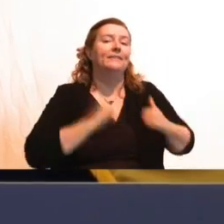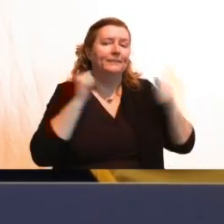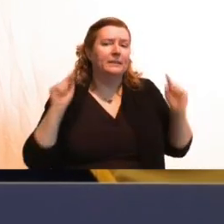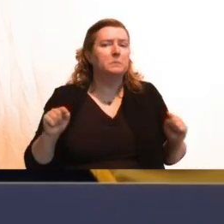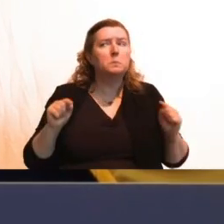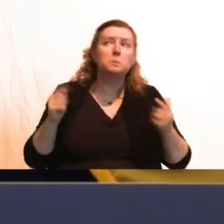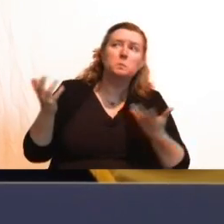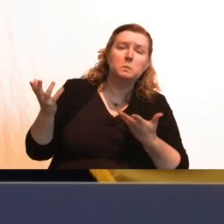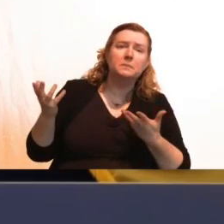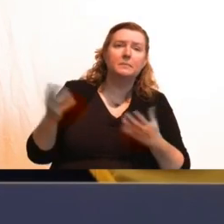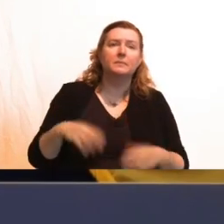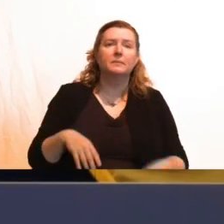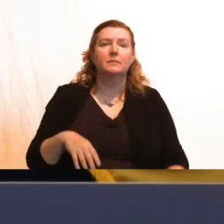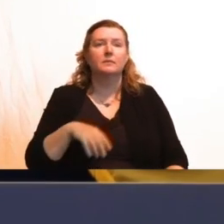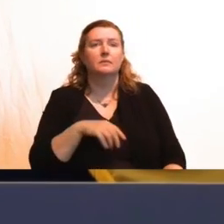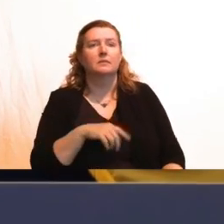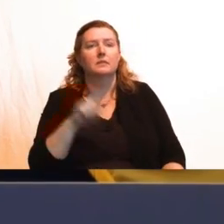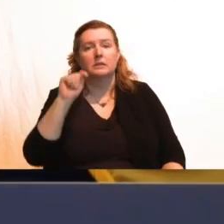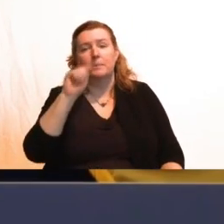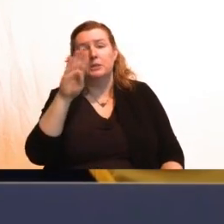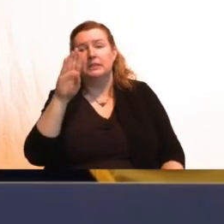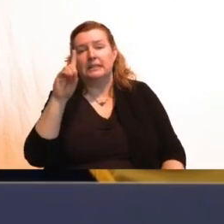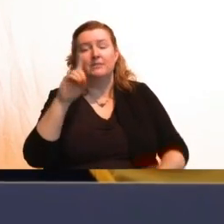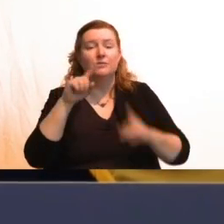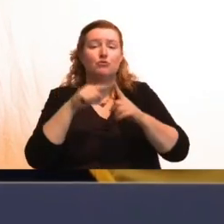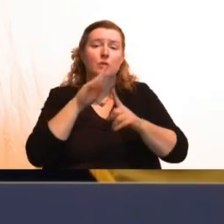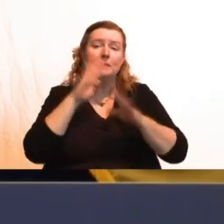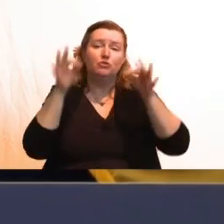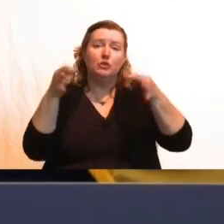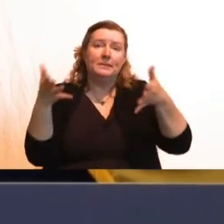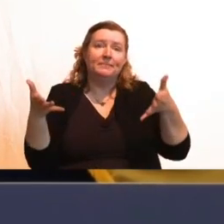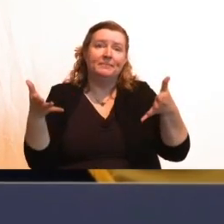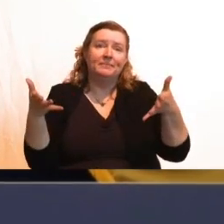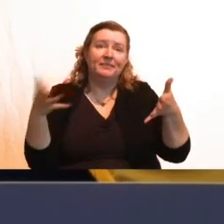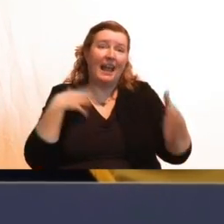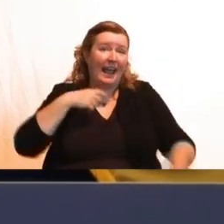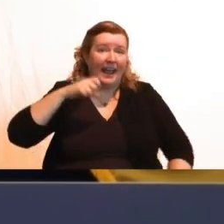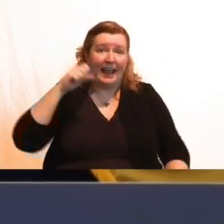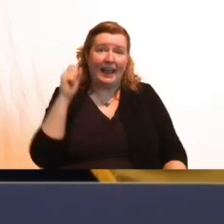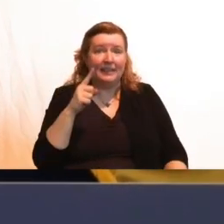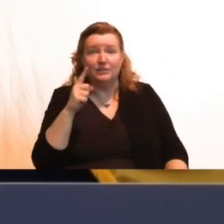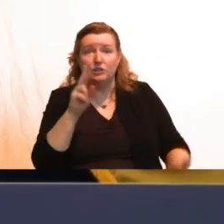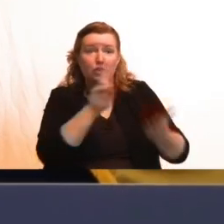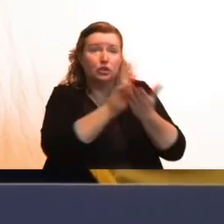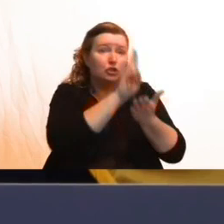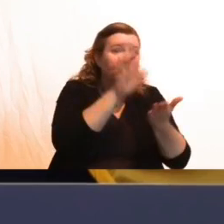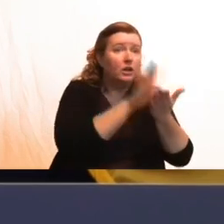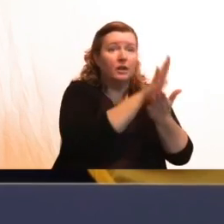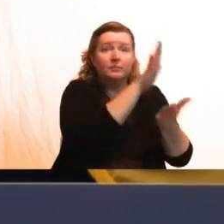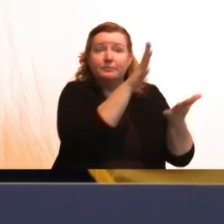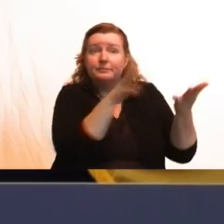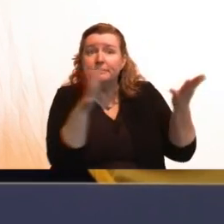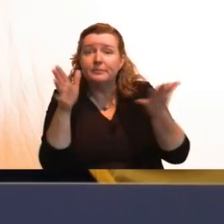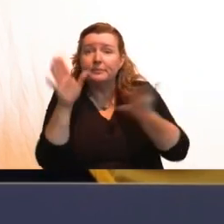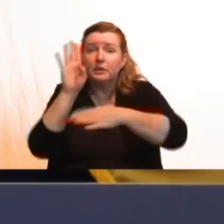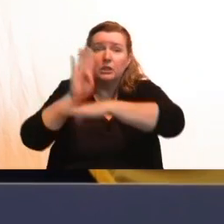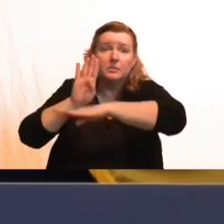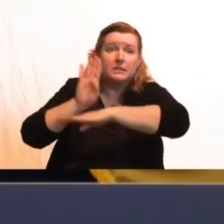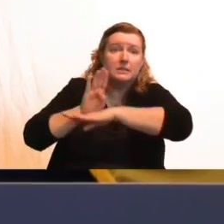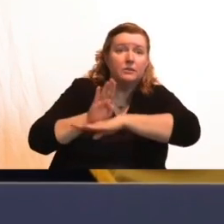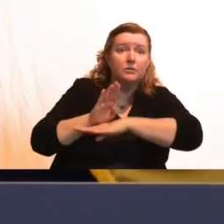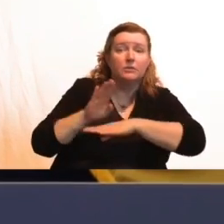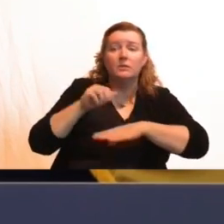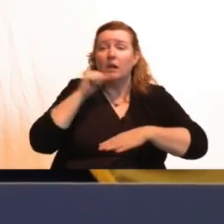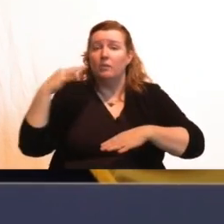teams, nonprofits, other institutions, what does work look like going forward? And I think it is to be